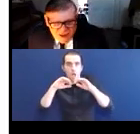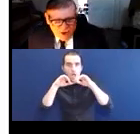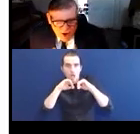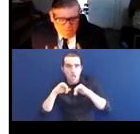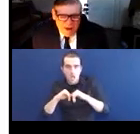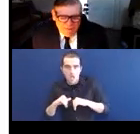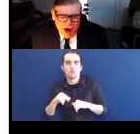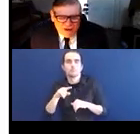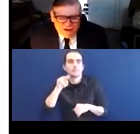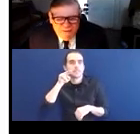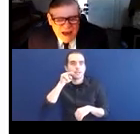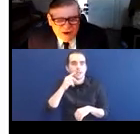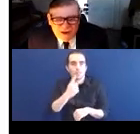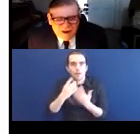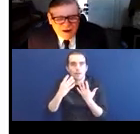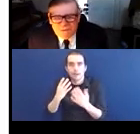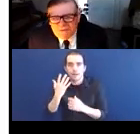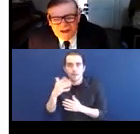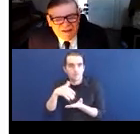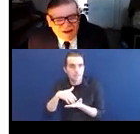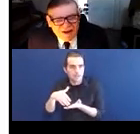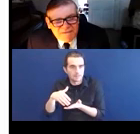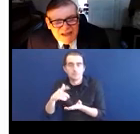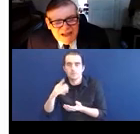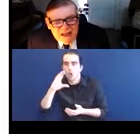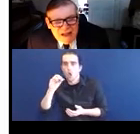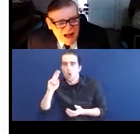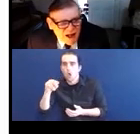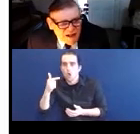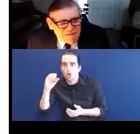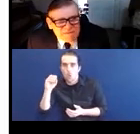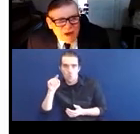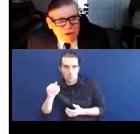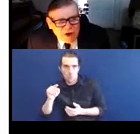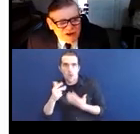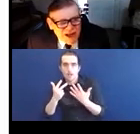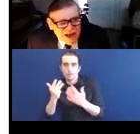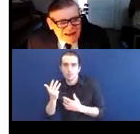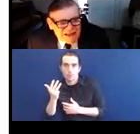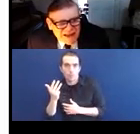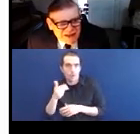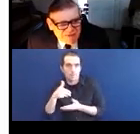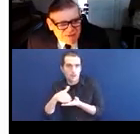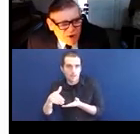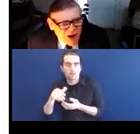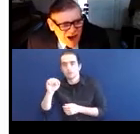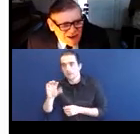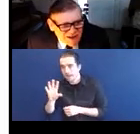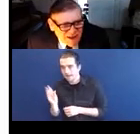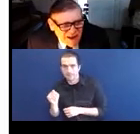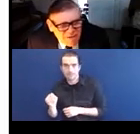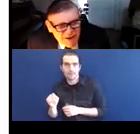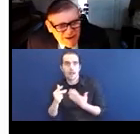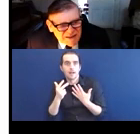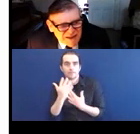but it's still quite a big part of the map because there are a lot of people in Africa. We cross the Atlantic, there's some smaller islands of